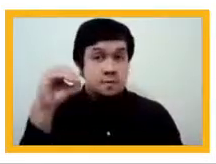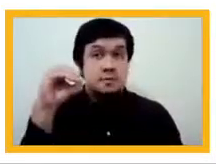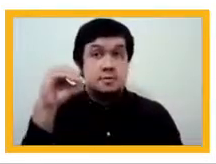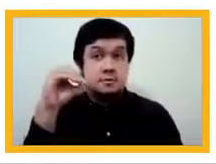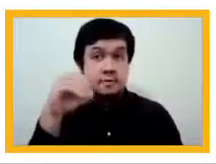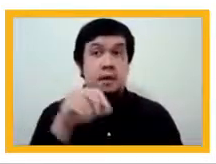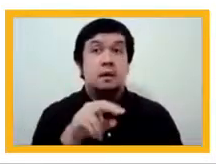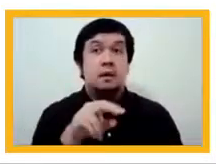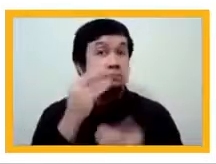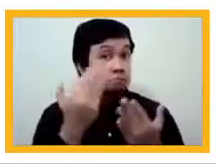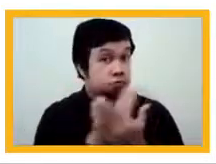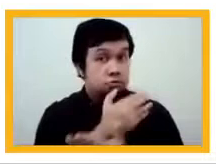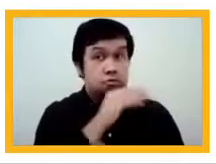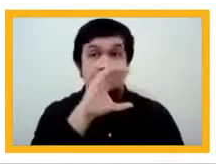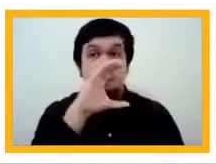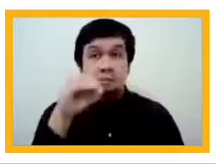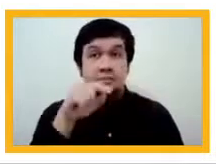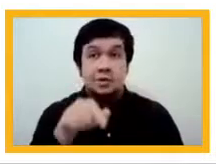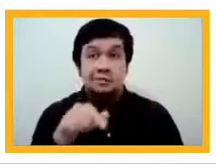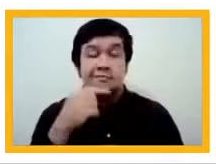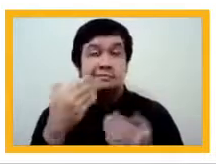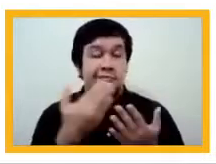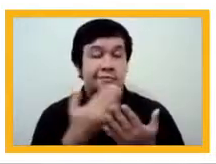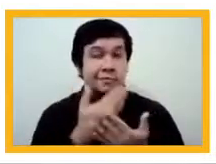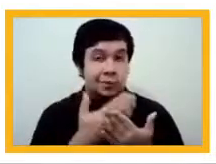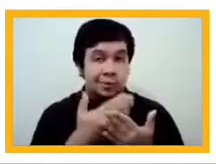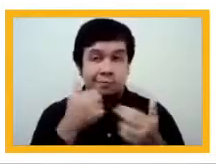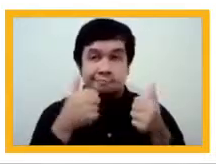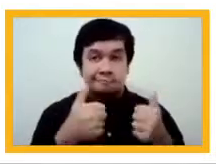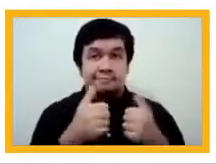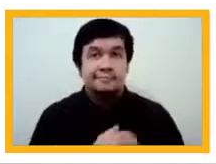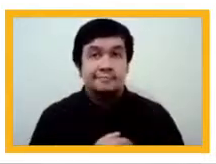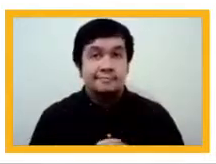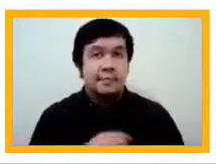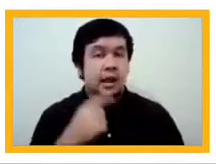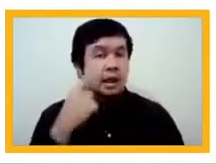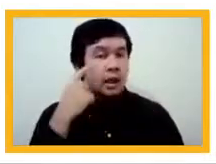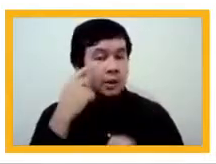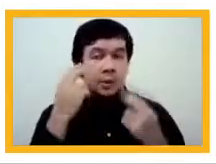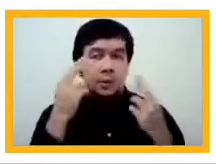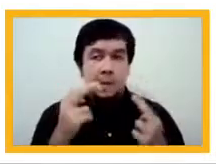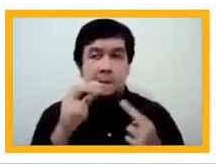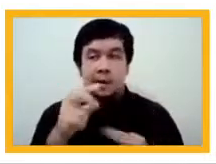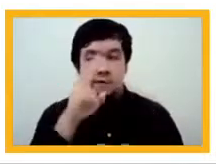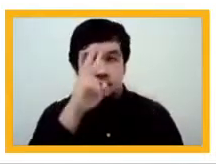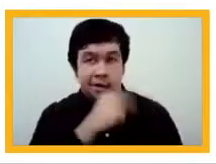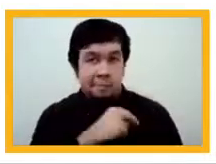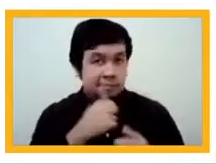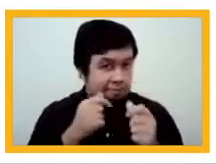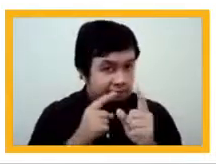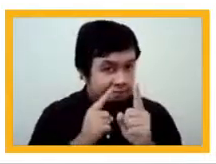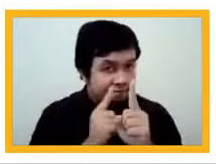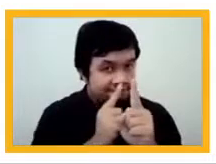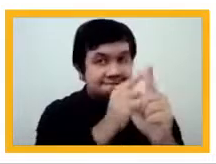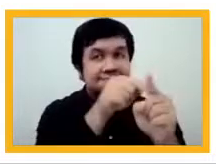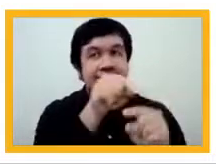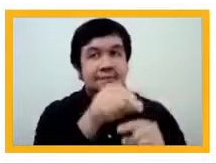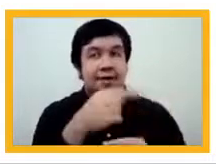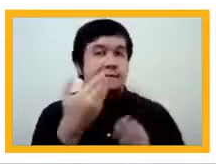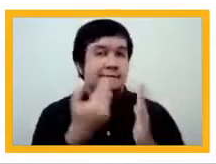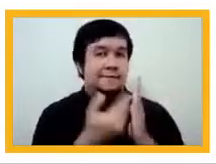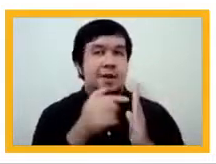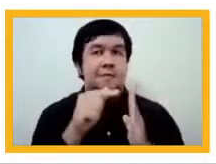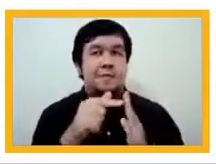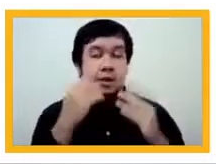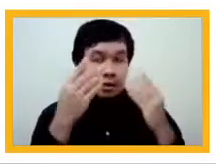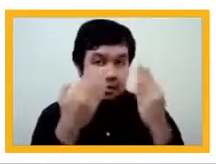So we can expect Vietnam can show the evidence that how EdTech contribute to our student